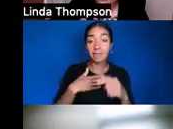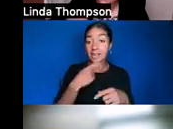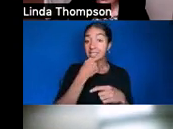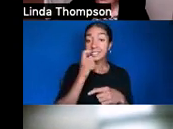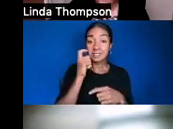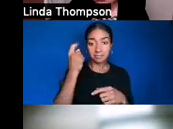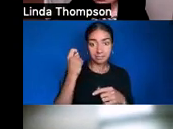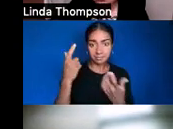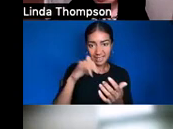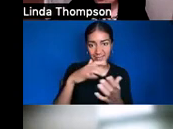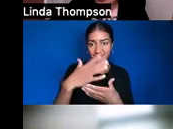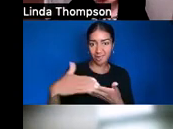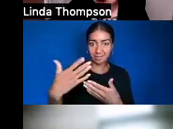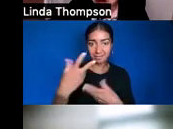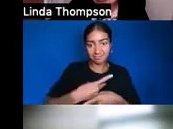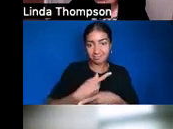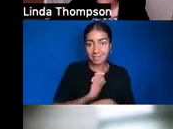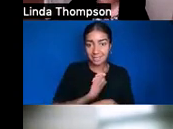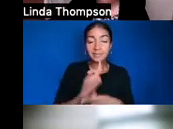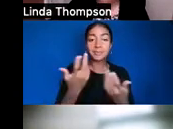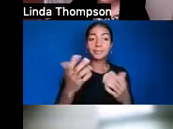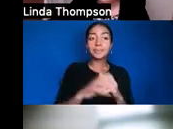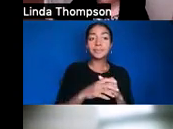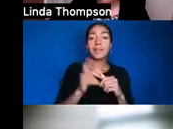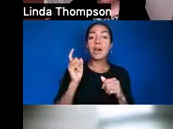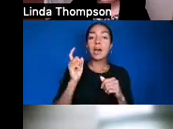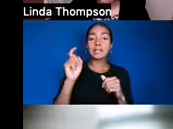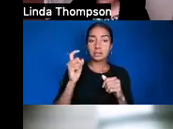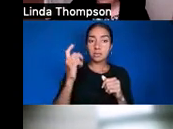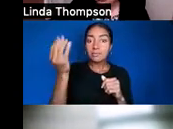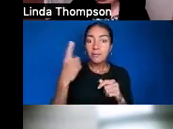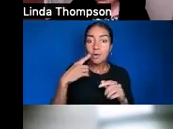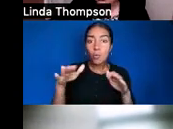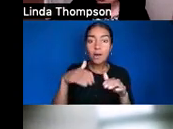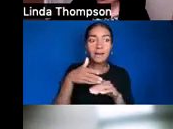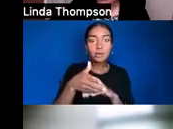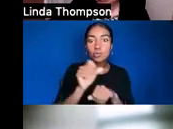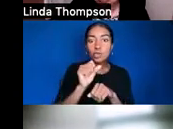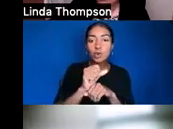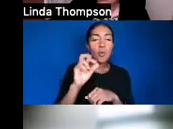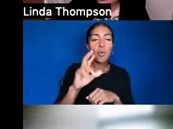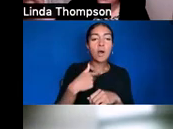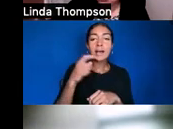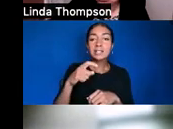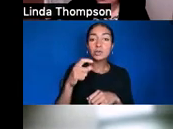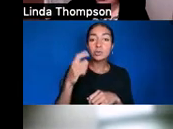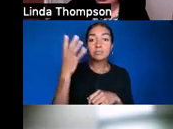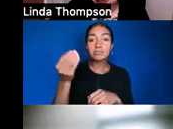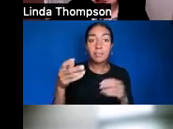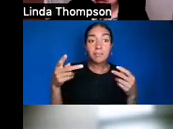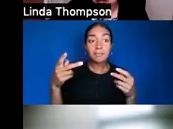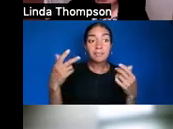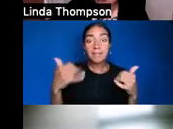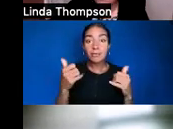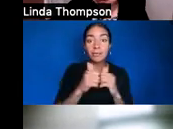me. I'm going to go for a walk after work, or I'm going to go play with my children at